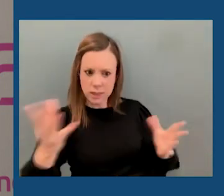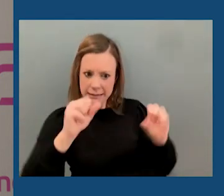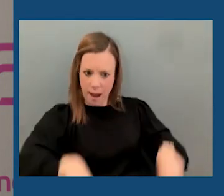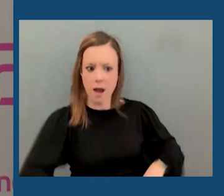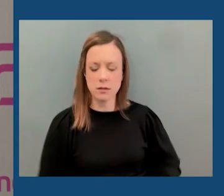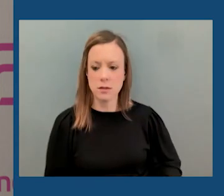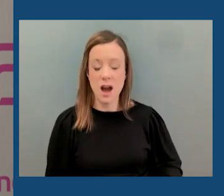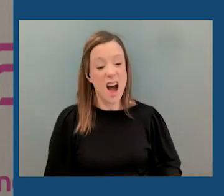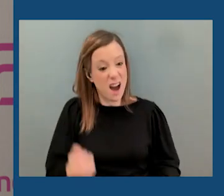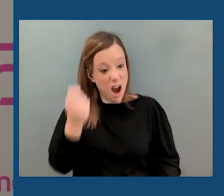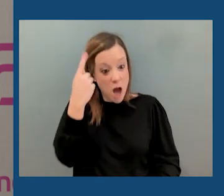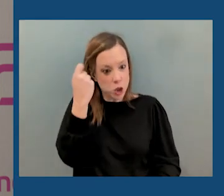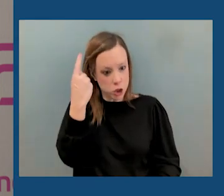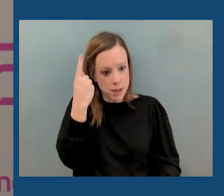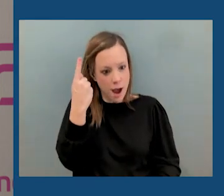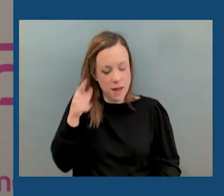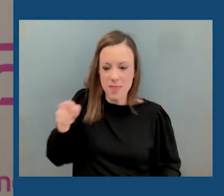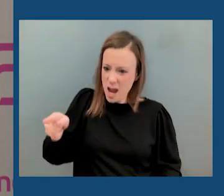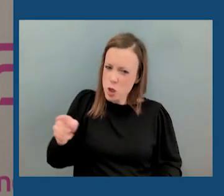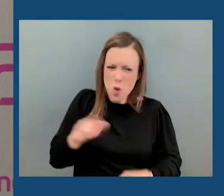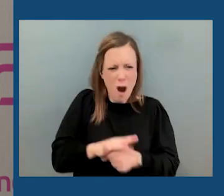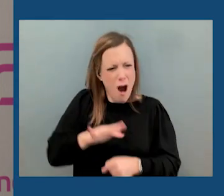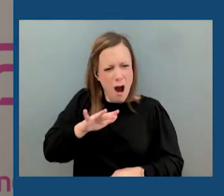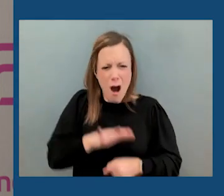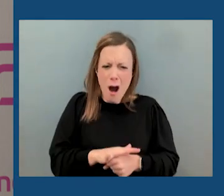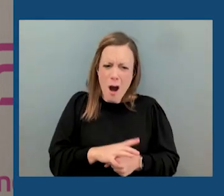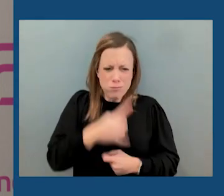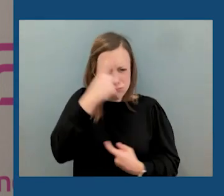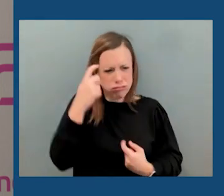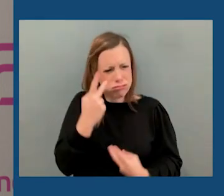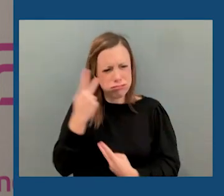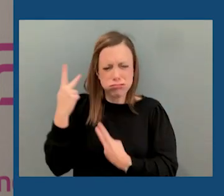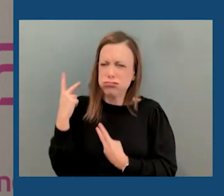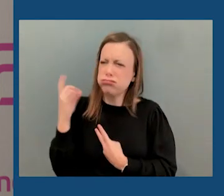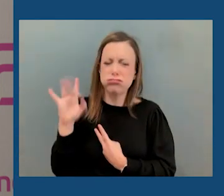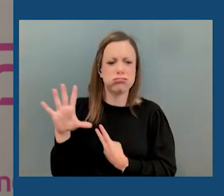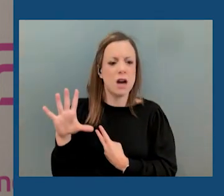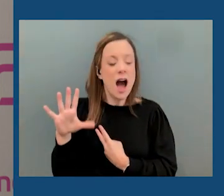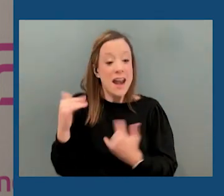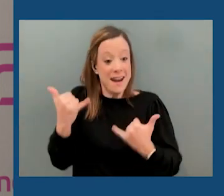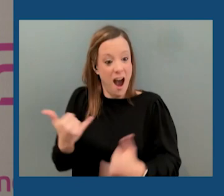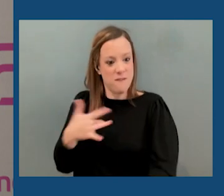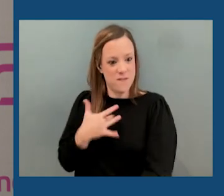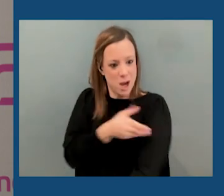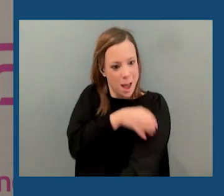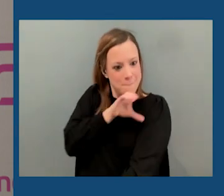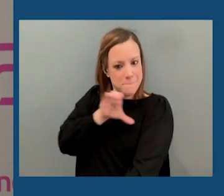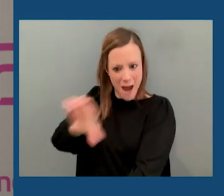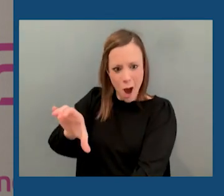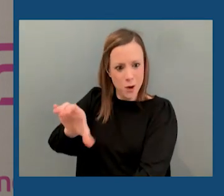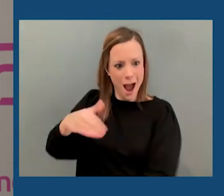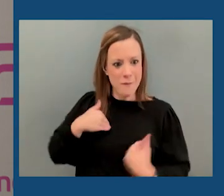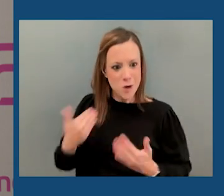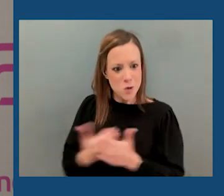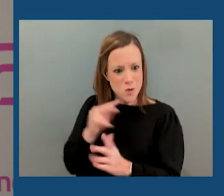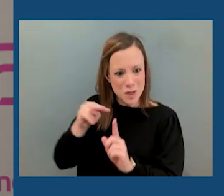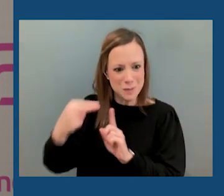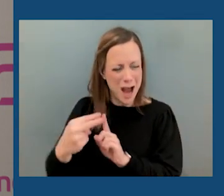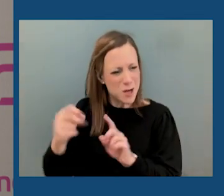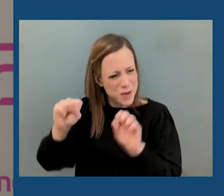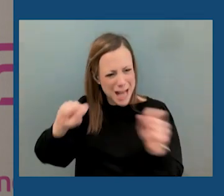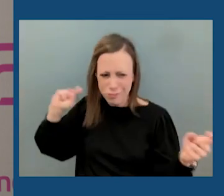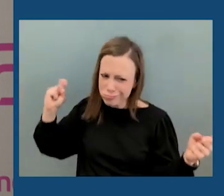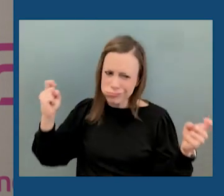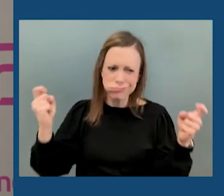rage-inducing, those caregivers were able to feel empowered with this new perspective and information. They had a way to make a huge difference in